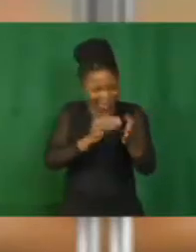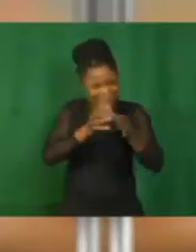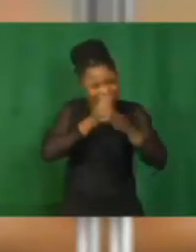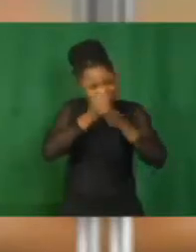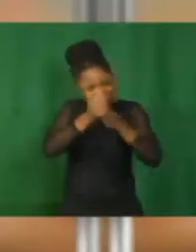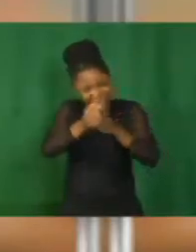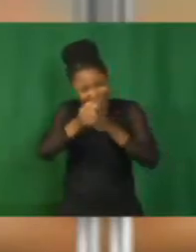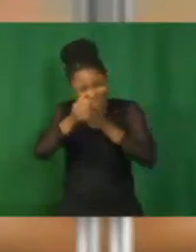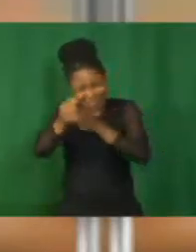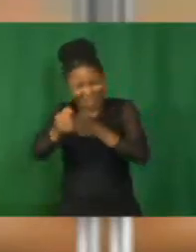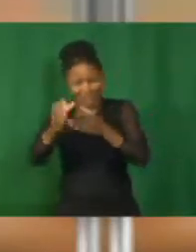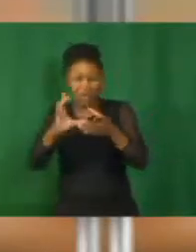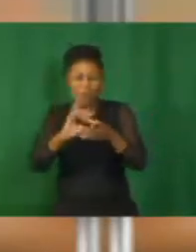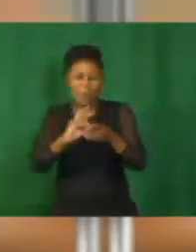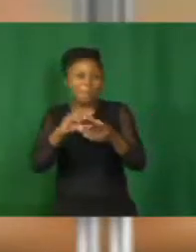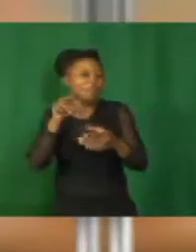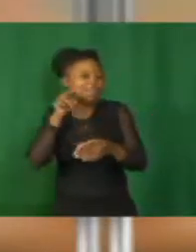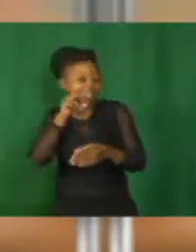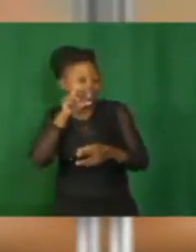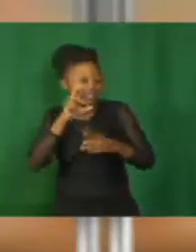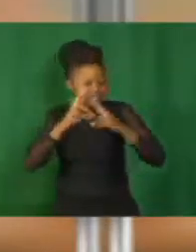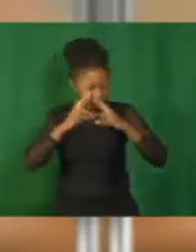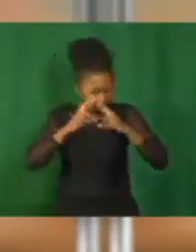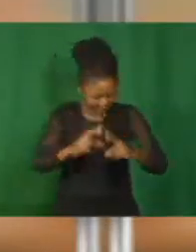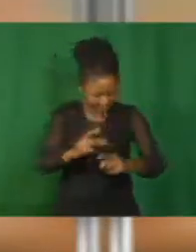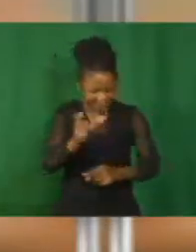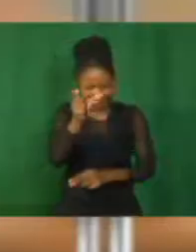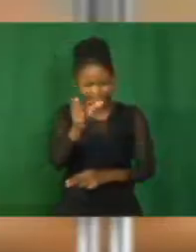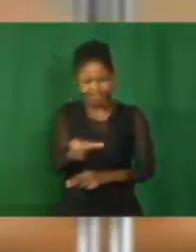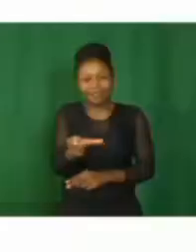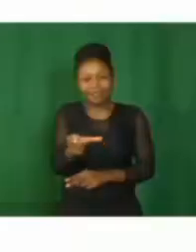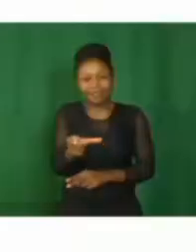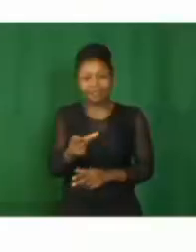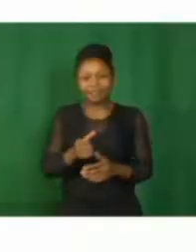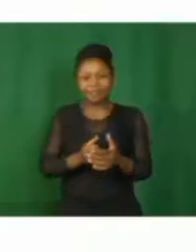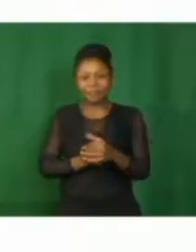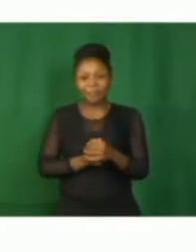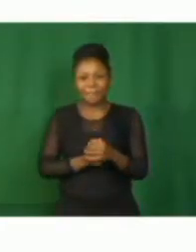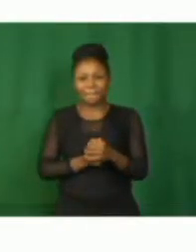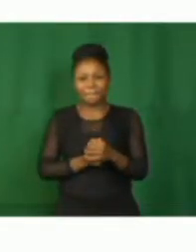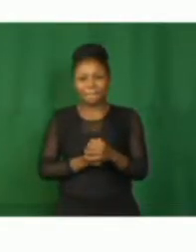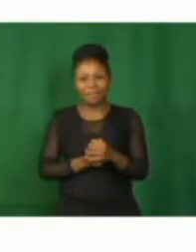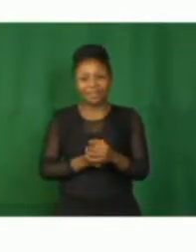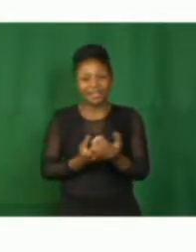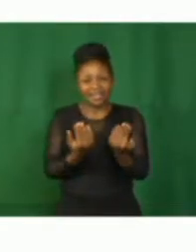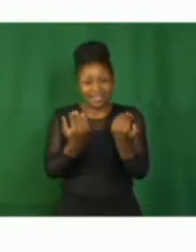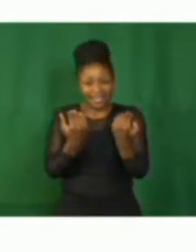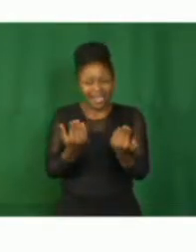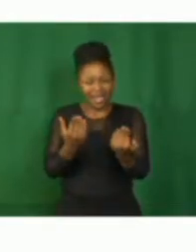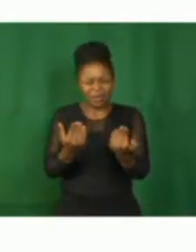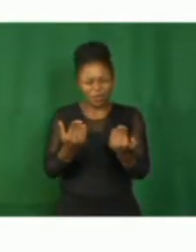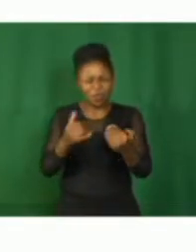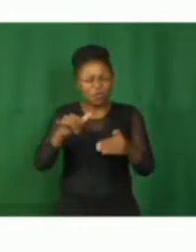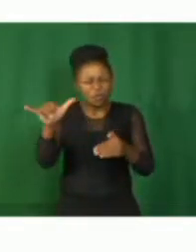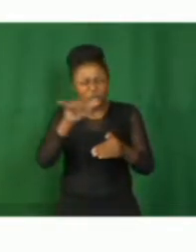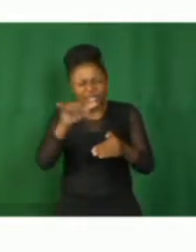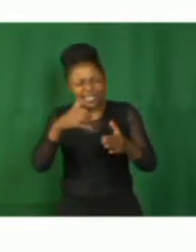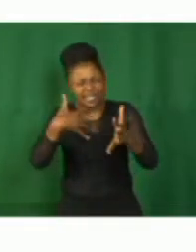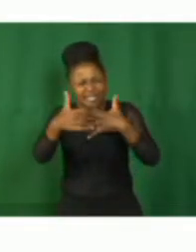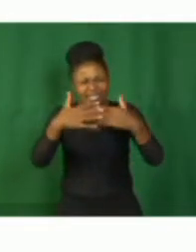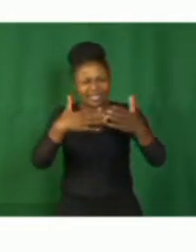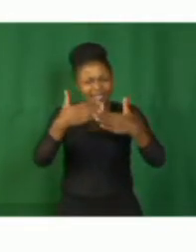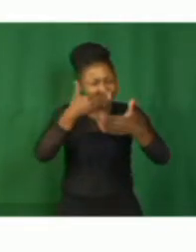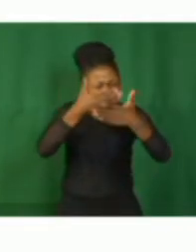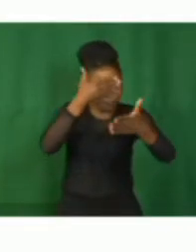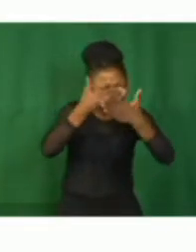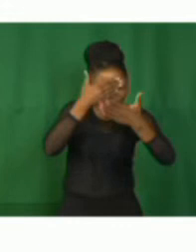do what? To then submit. Now, lessons learned from the death of Judas Iscariot. You